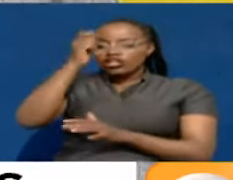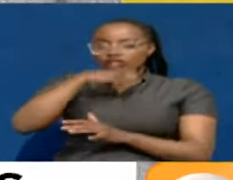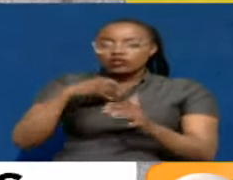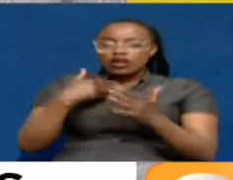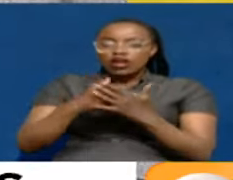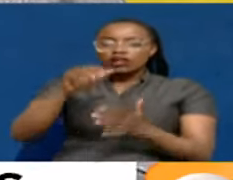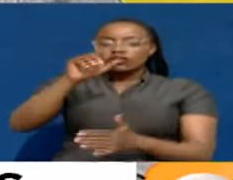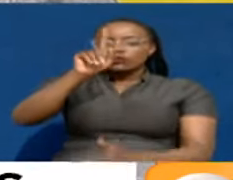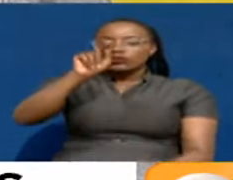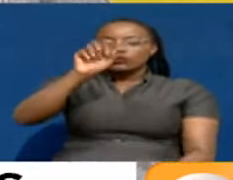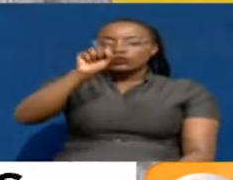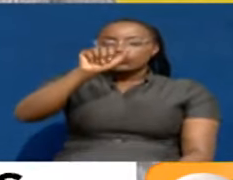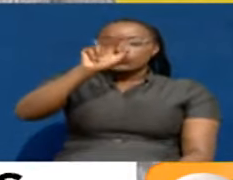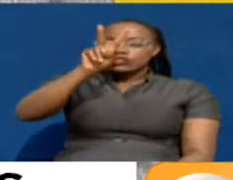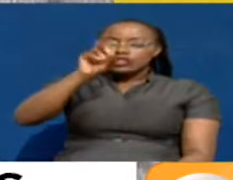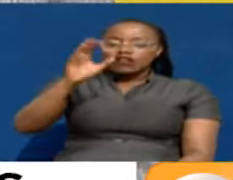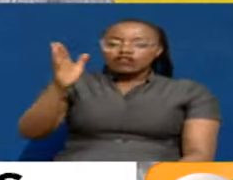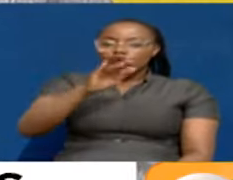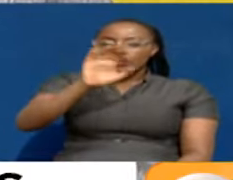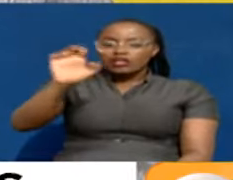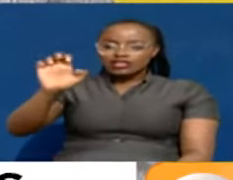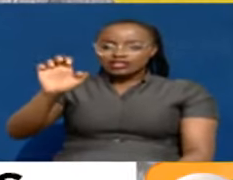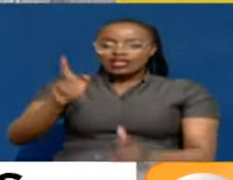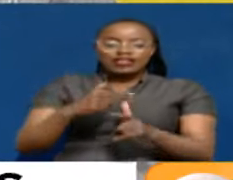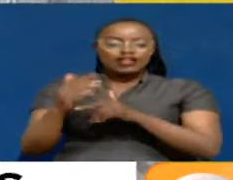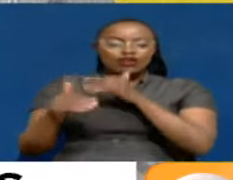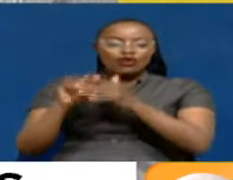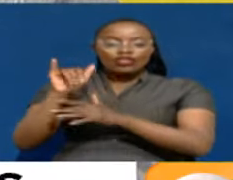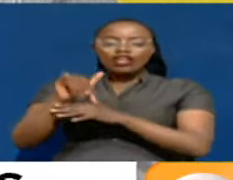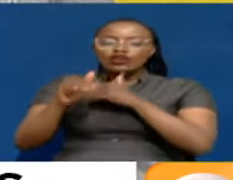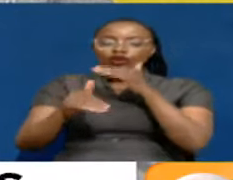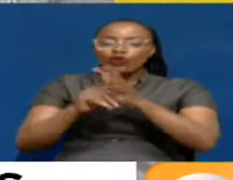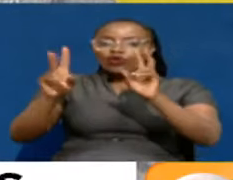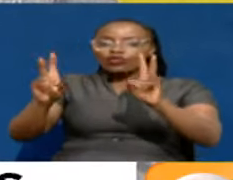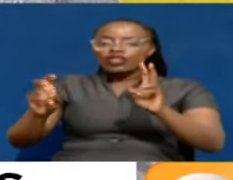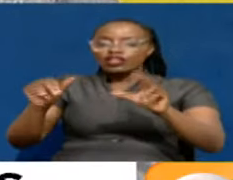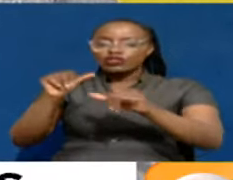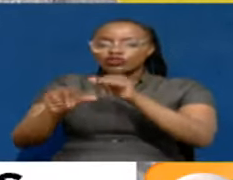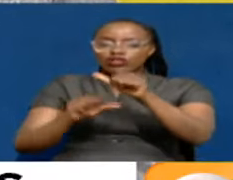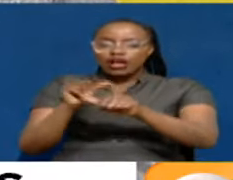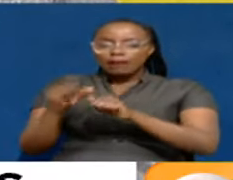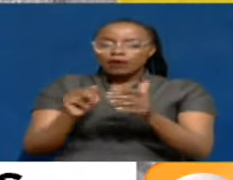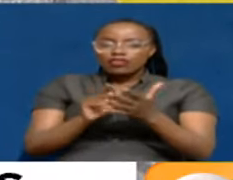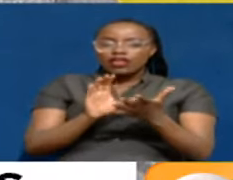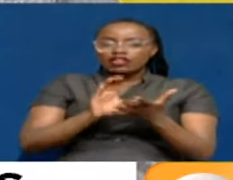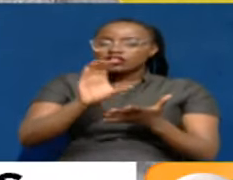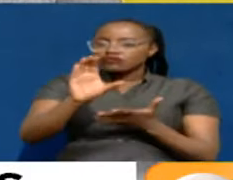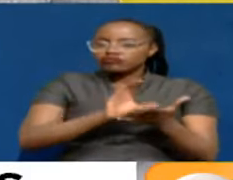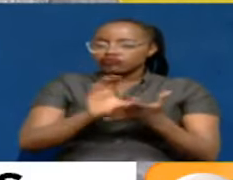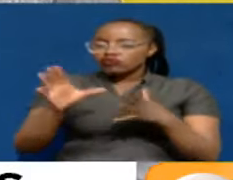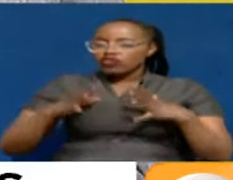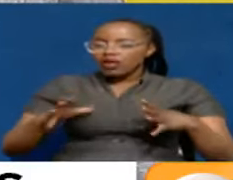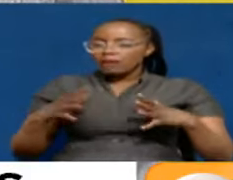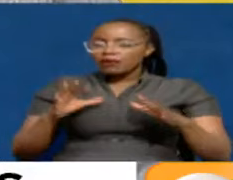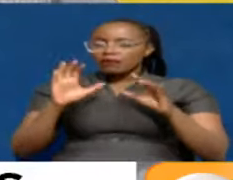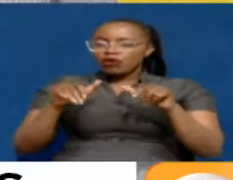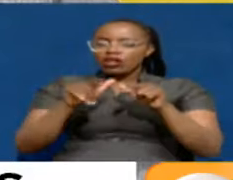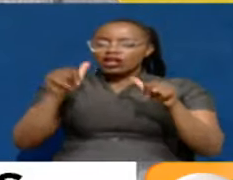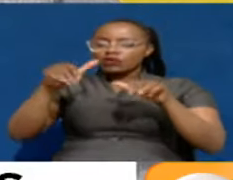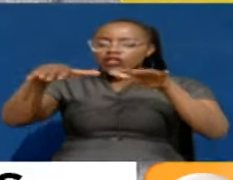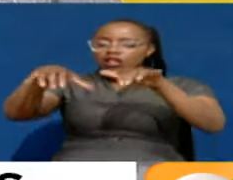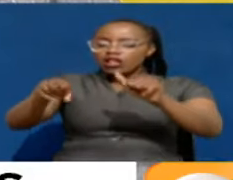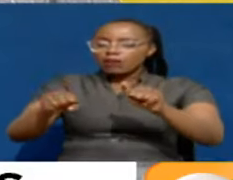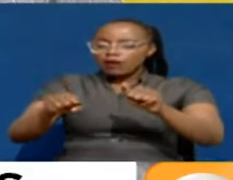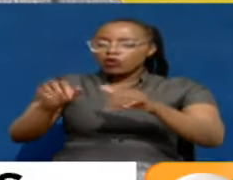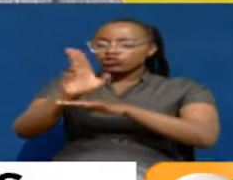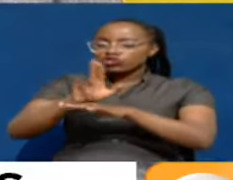to Savo East and all of that. And there have been issues there around compensation of people whose land was taken up by the